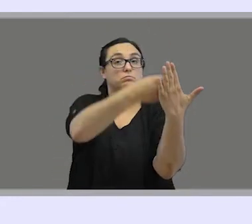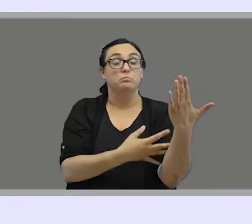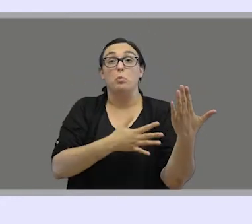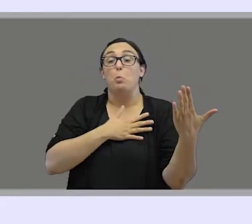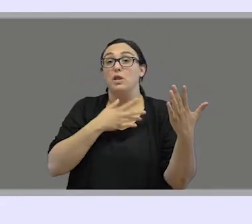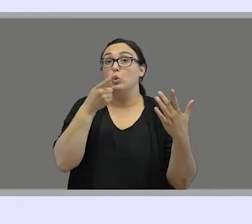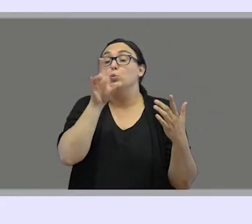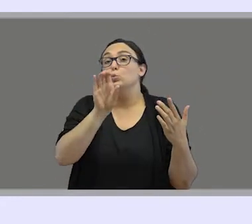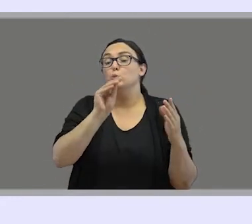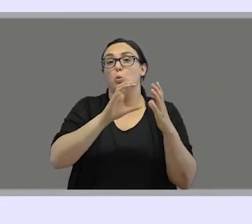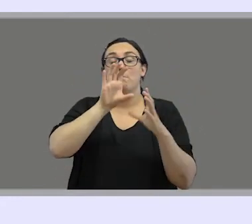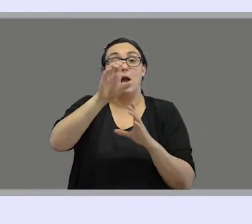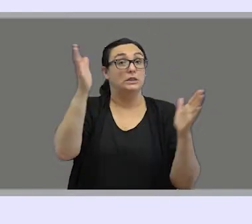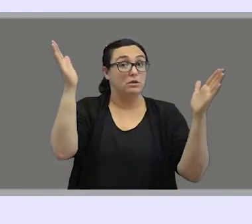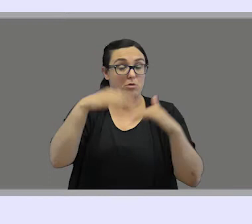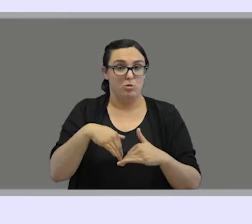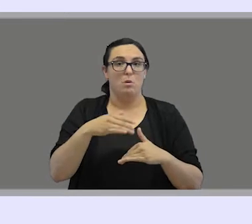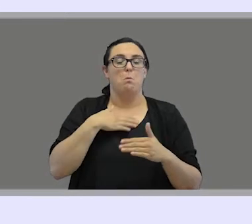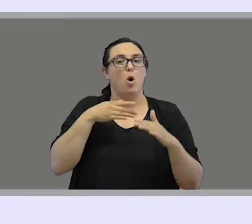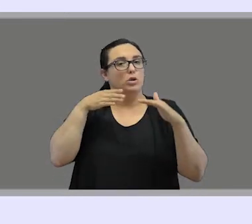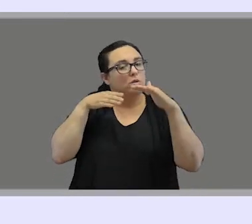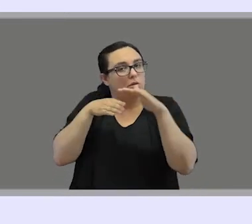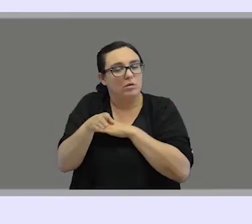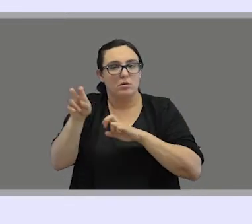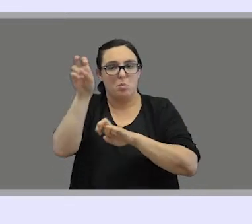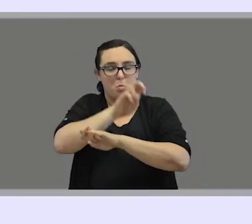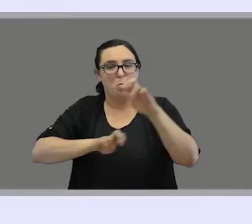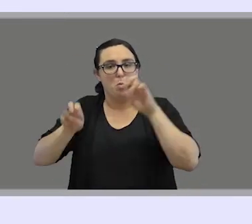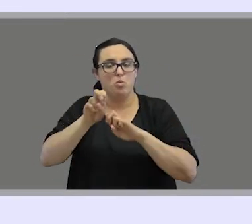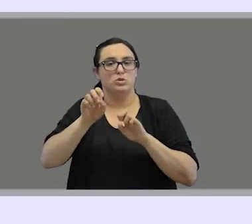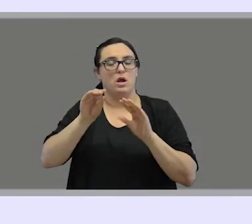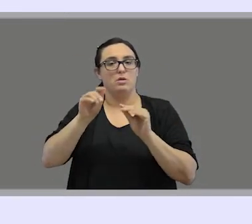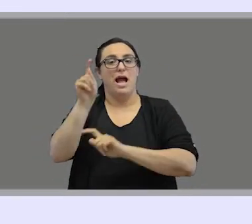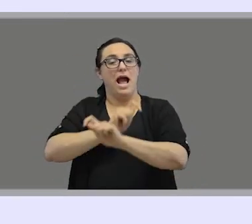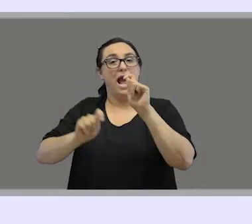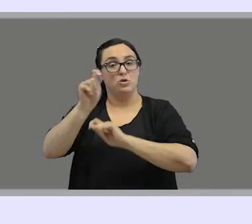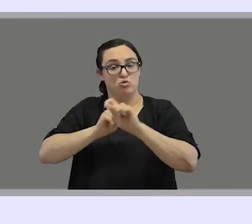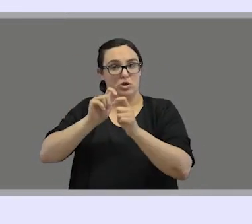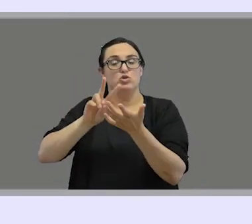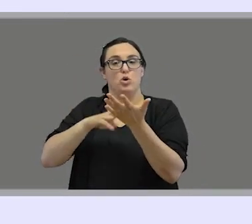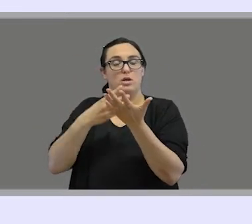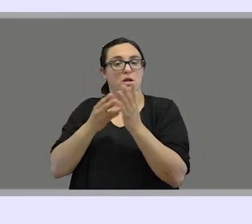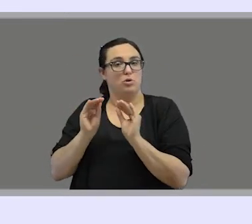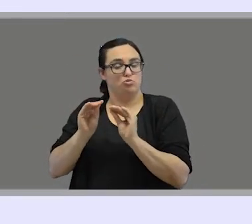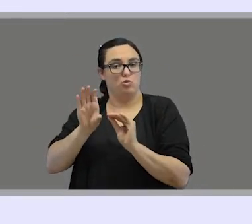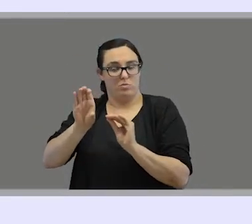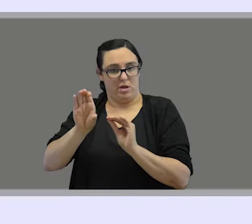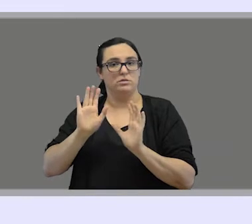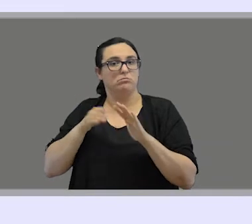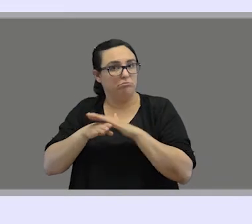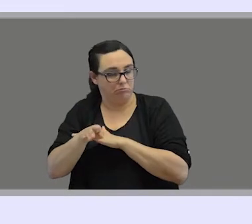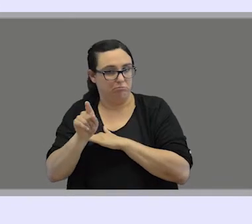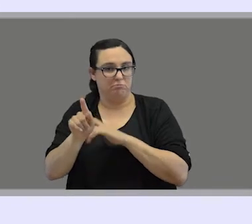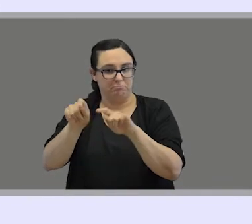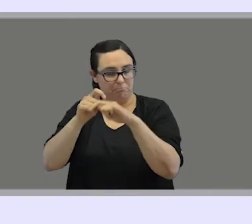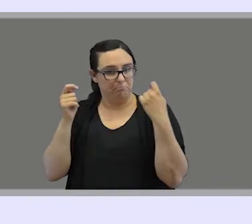their website, you can always try to find the National Association of Sign Language Interpreters within your country.